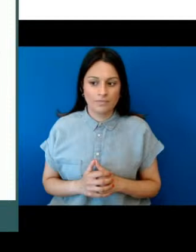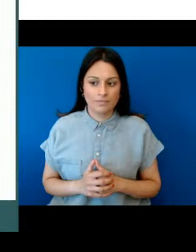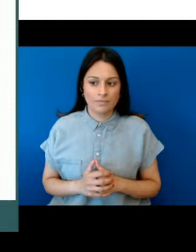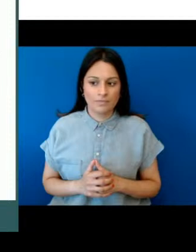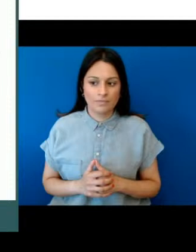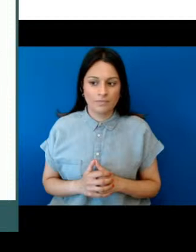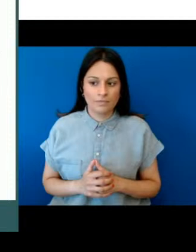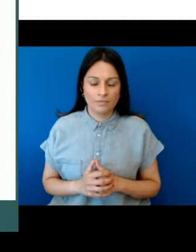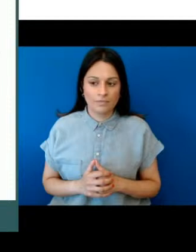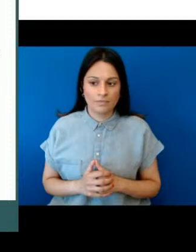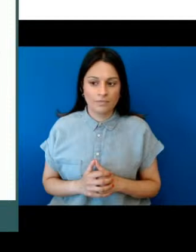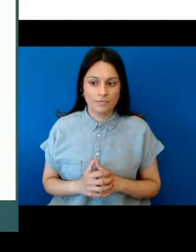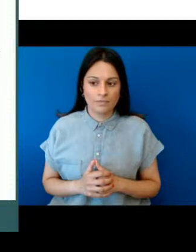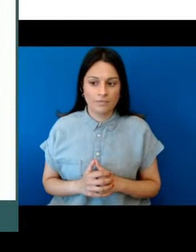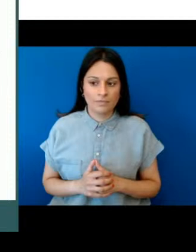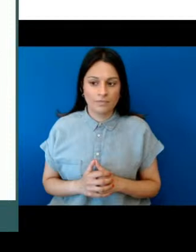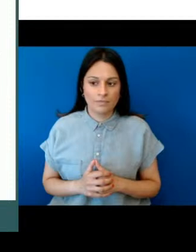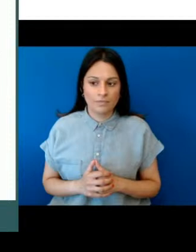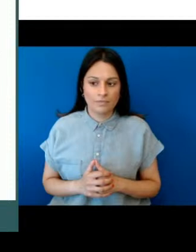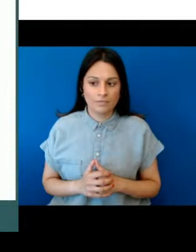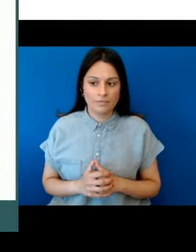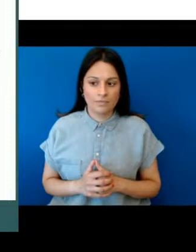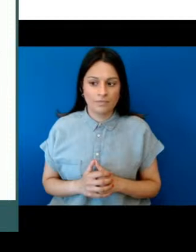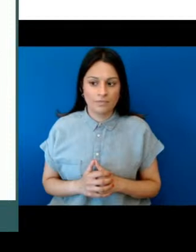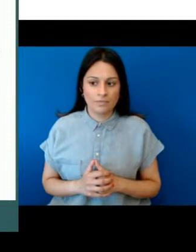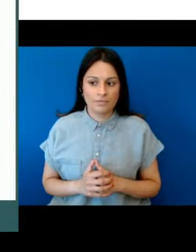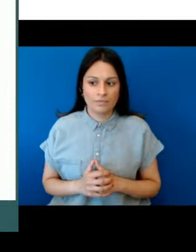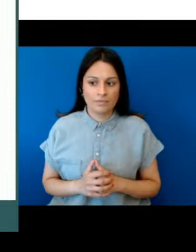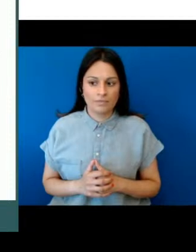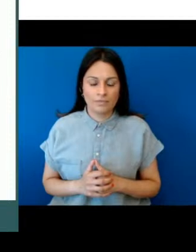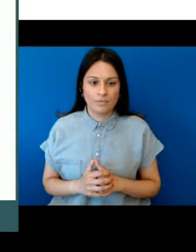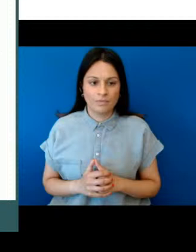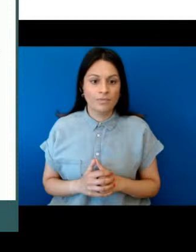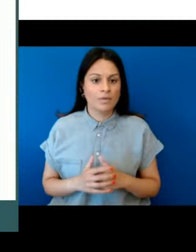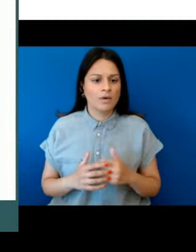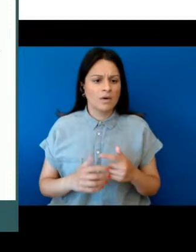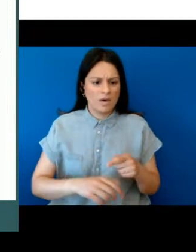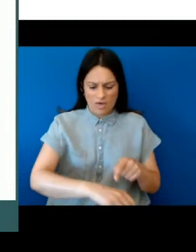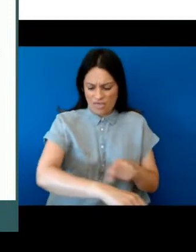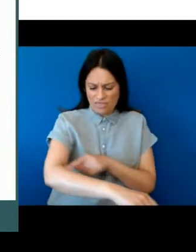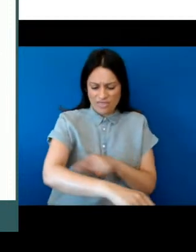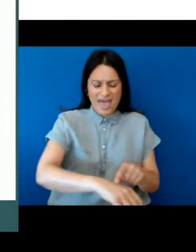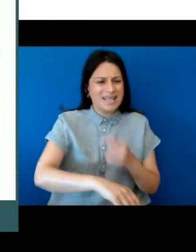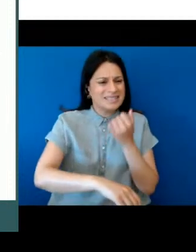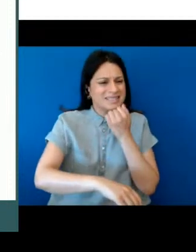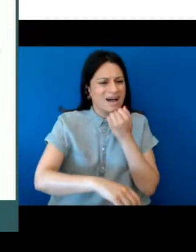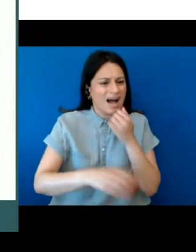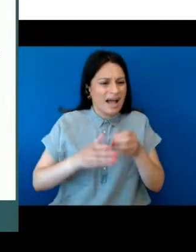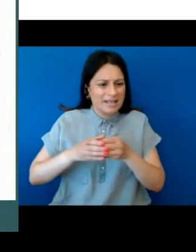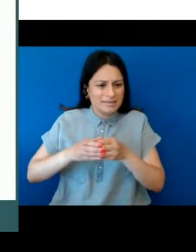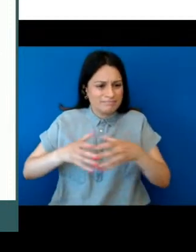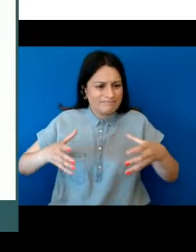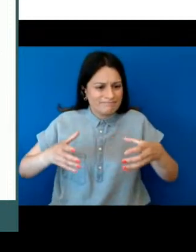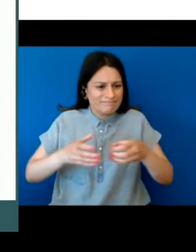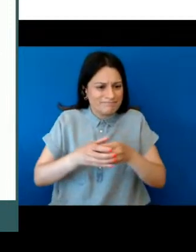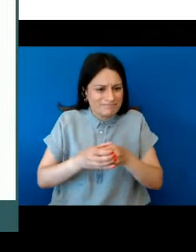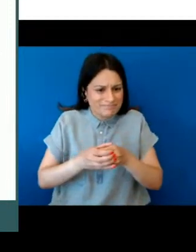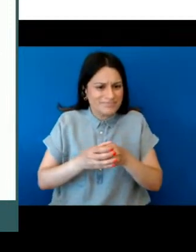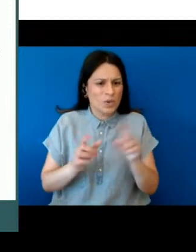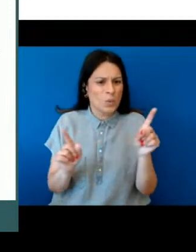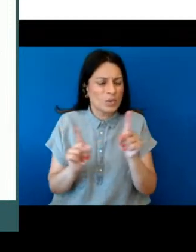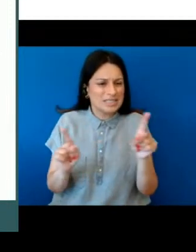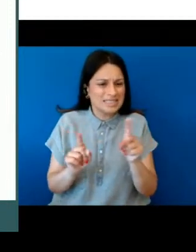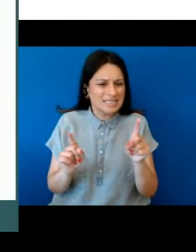prick testing, and what does the wheel size mean? And on the